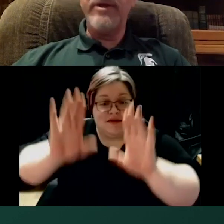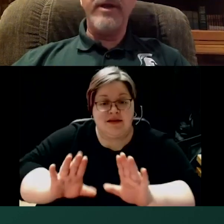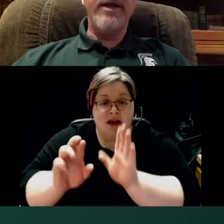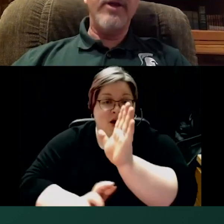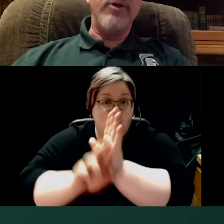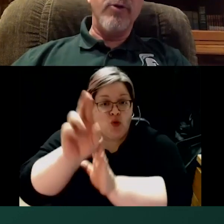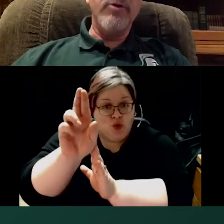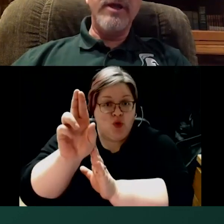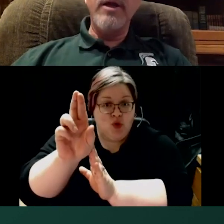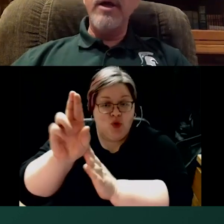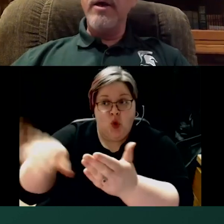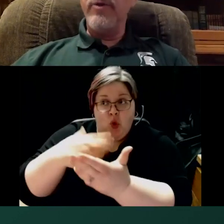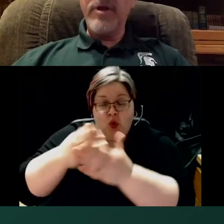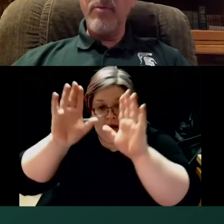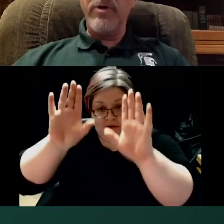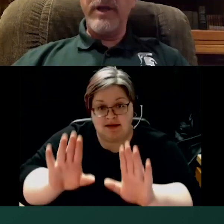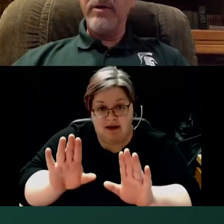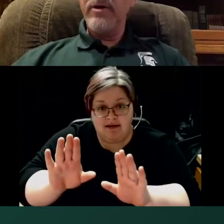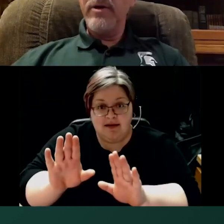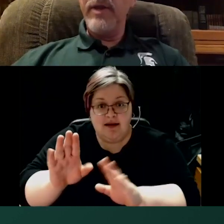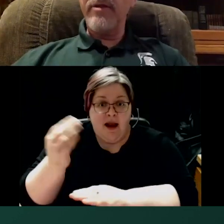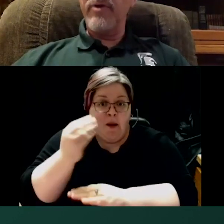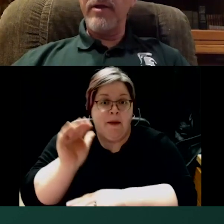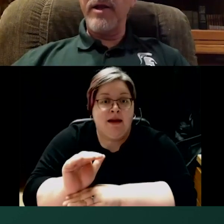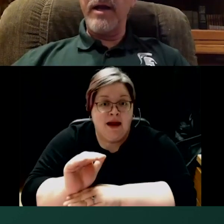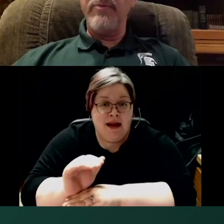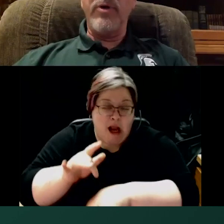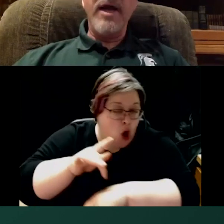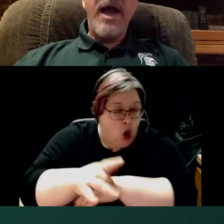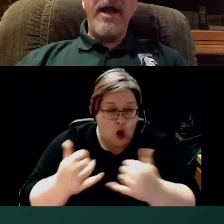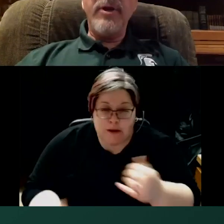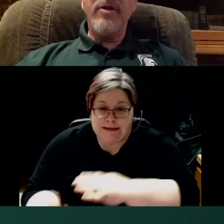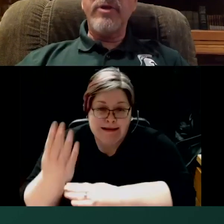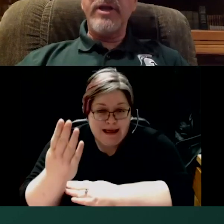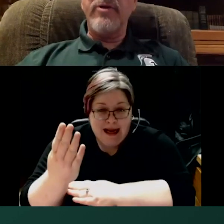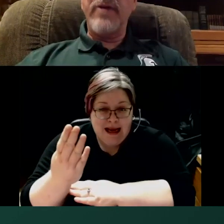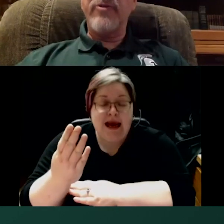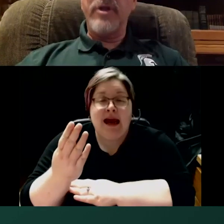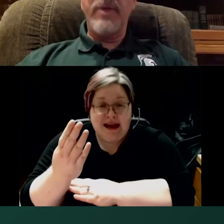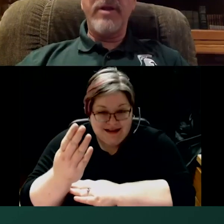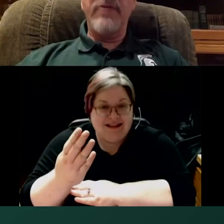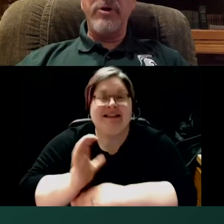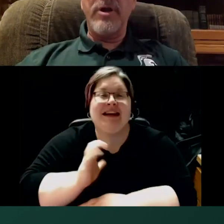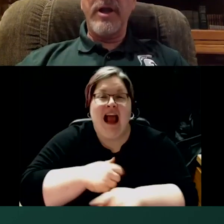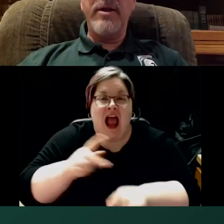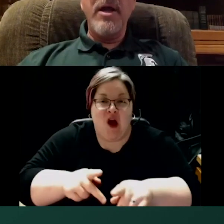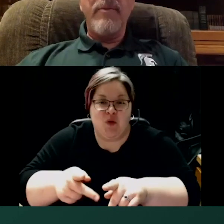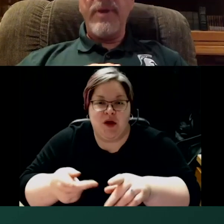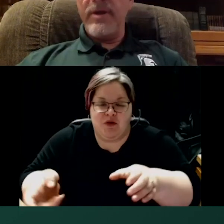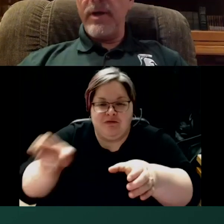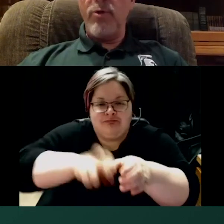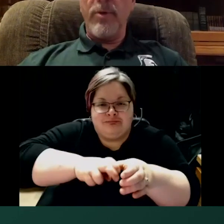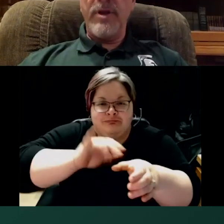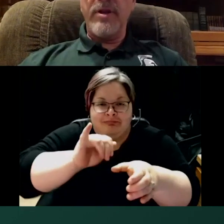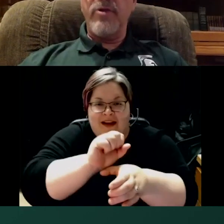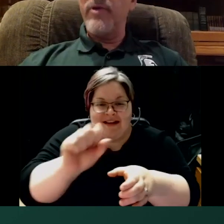late Monday night, and early this morning, the astronauts got on board. And this is what the International Space Station looks like.